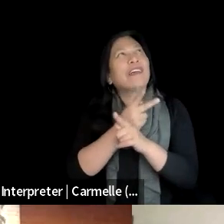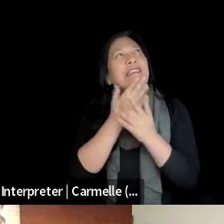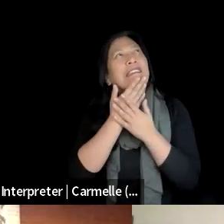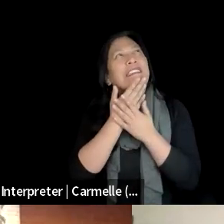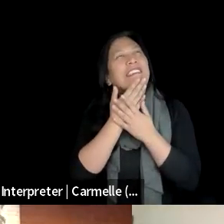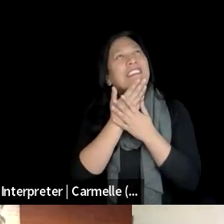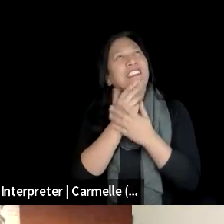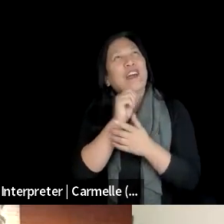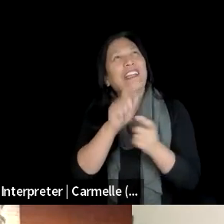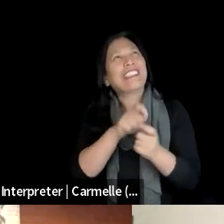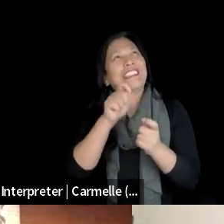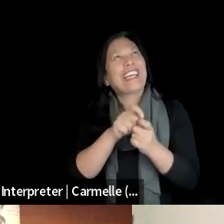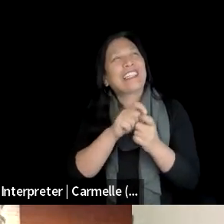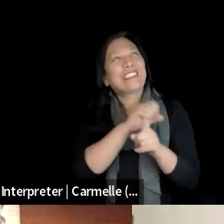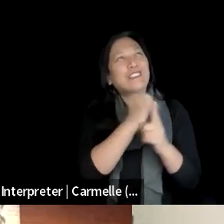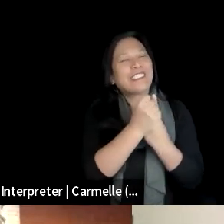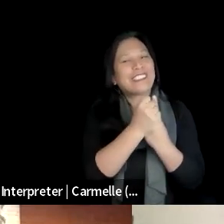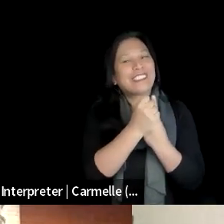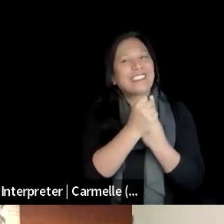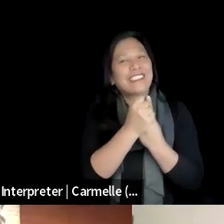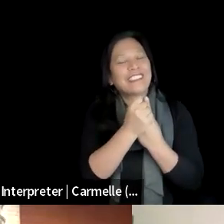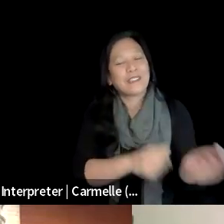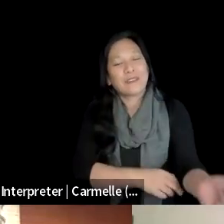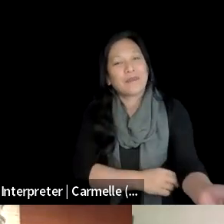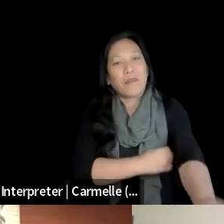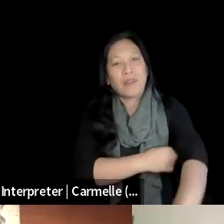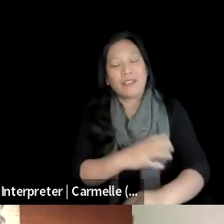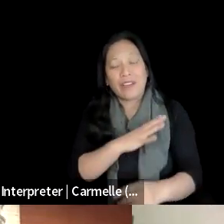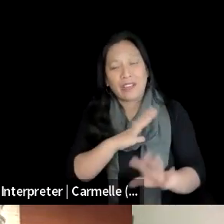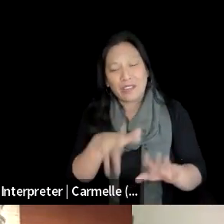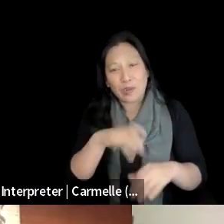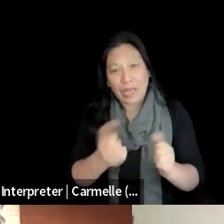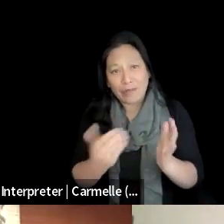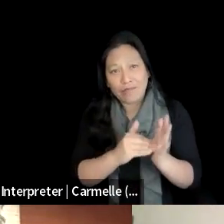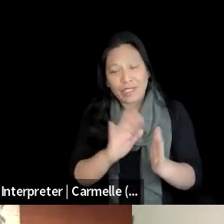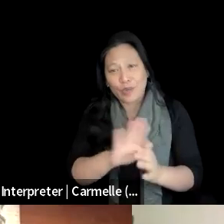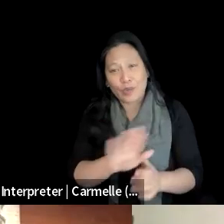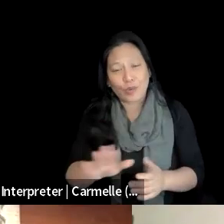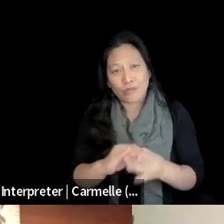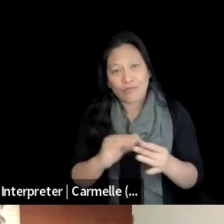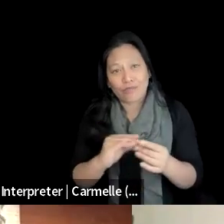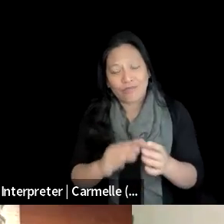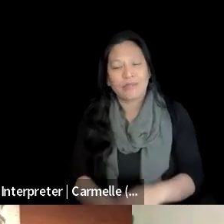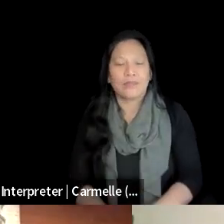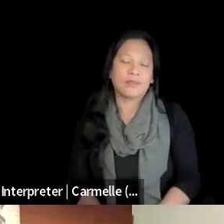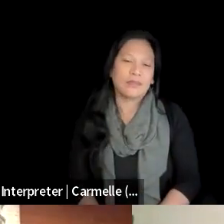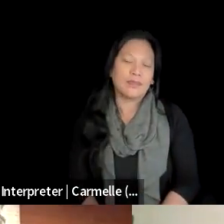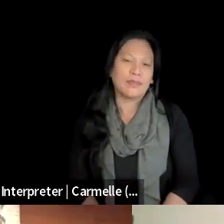exactly what my colleagues have said. Go ahead and echo though. That's good. That's cool too. Yeah. I mean, I guess I think also